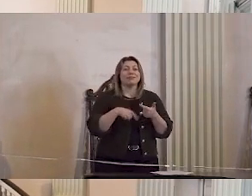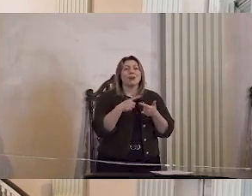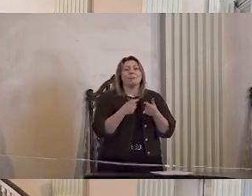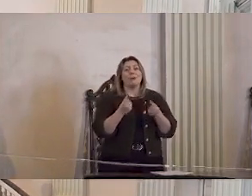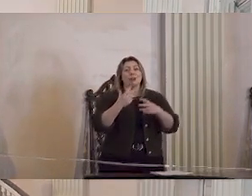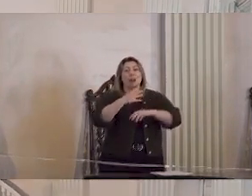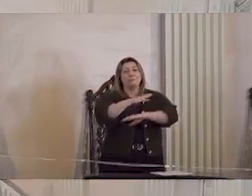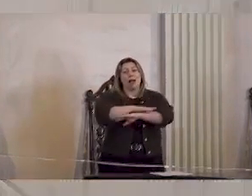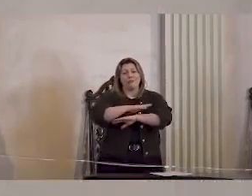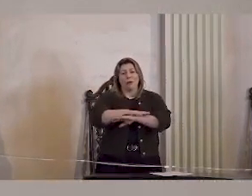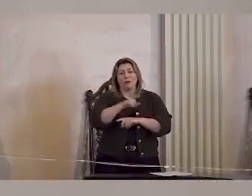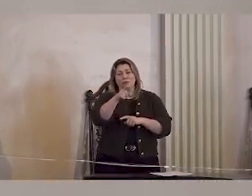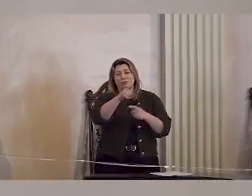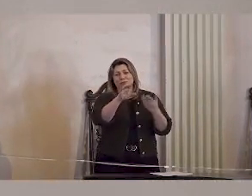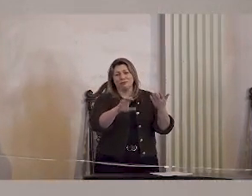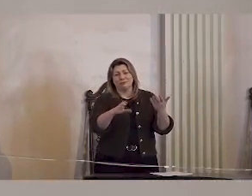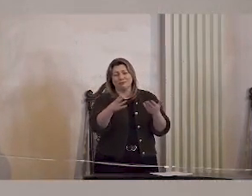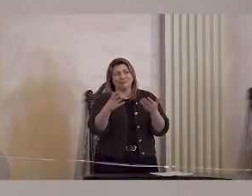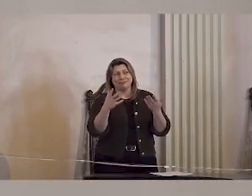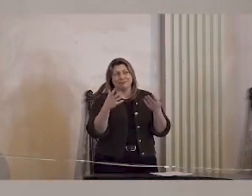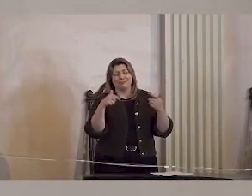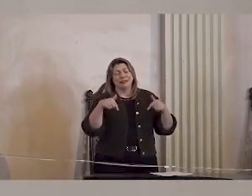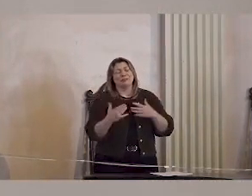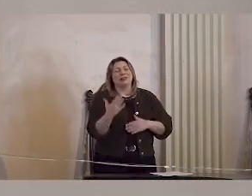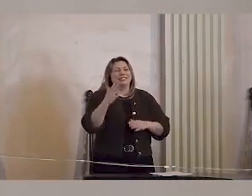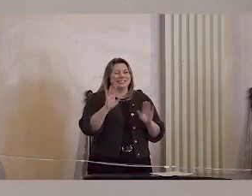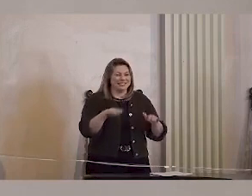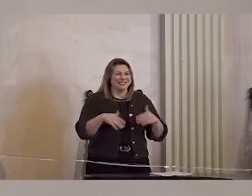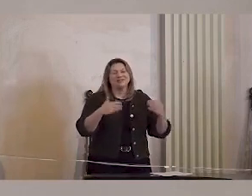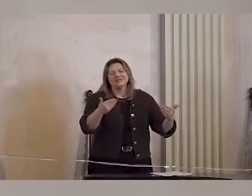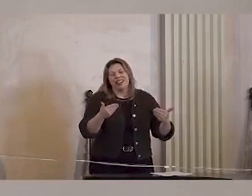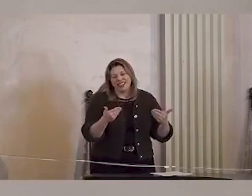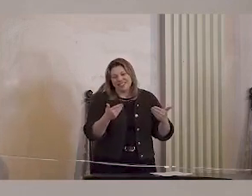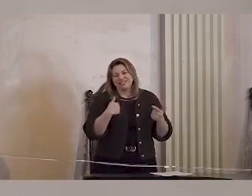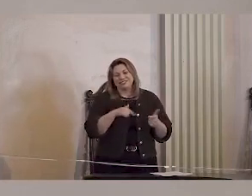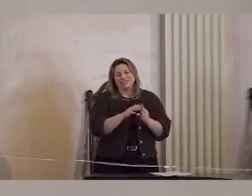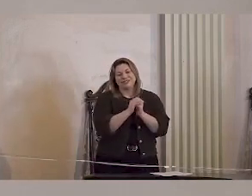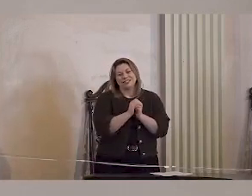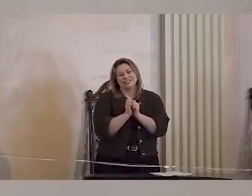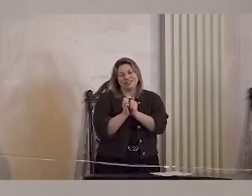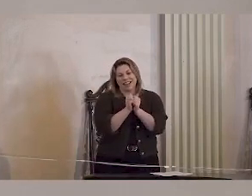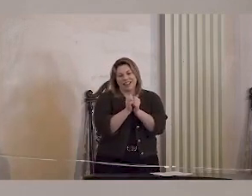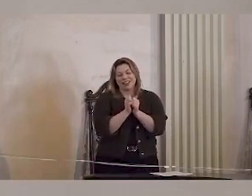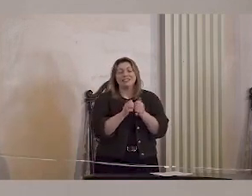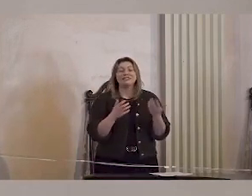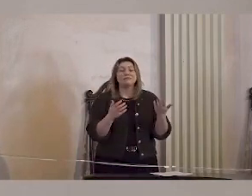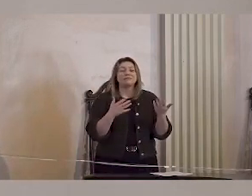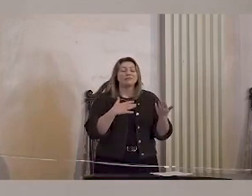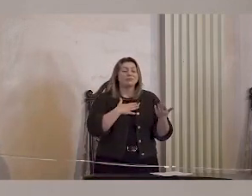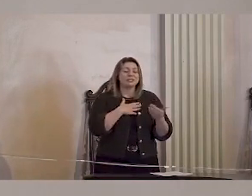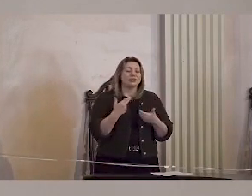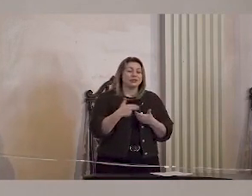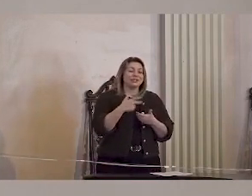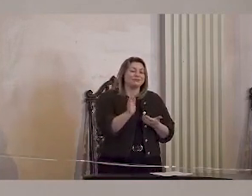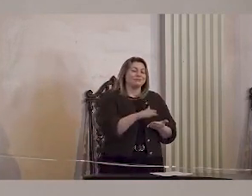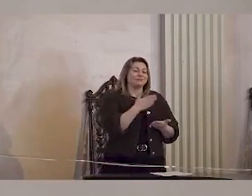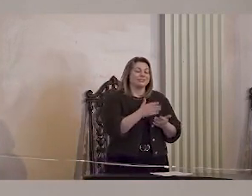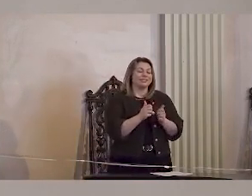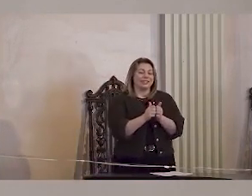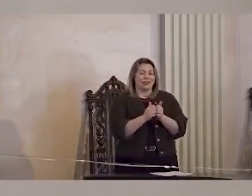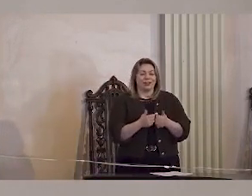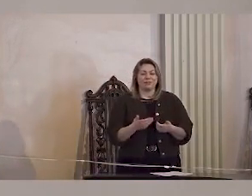multi-platform-y, this morning. So, welcome. Let us worship together. Please join in singing our opening